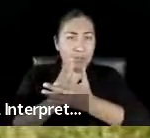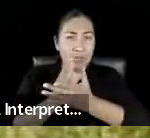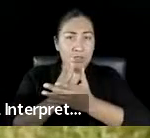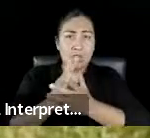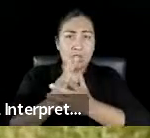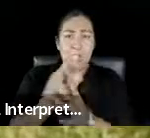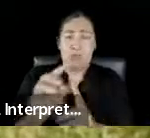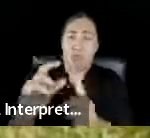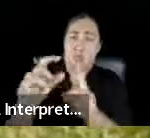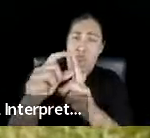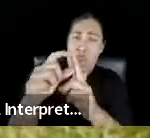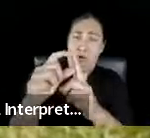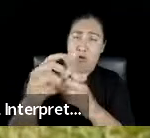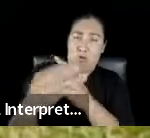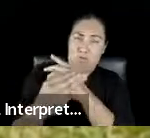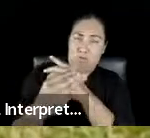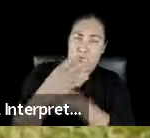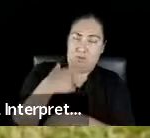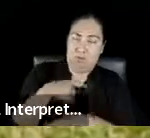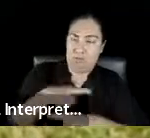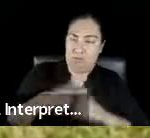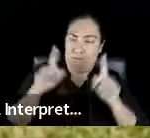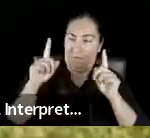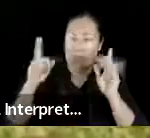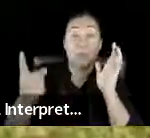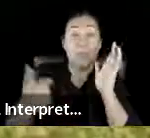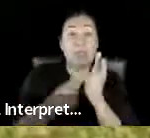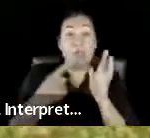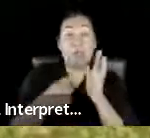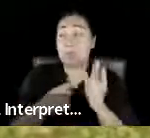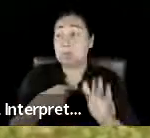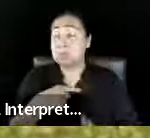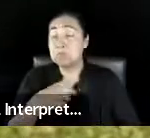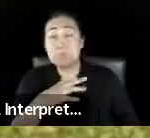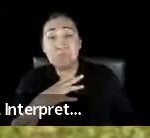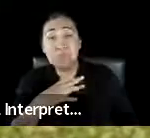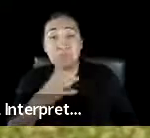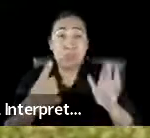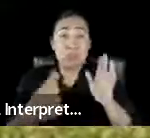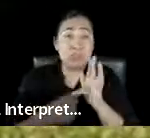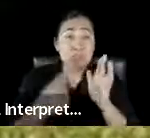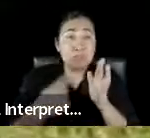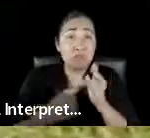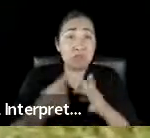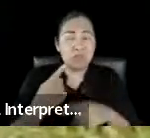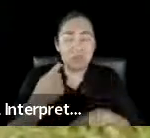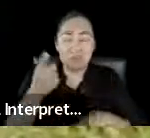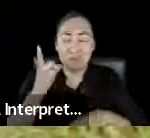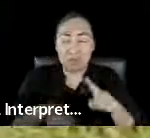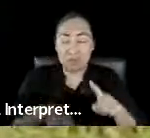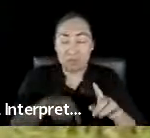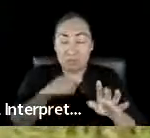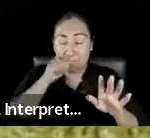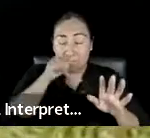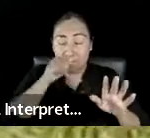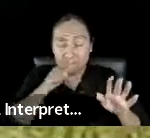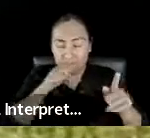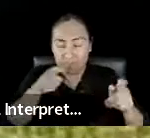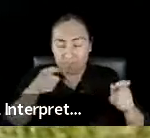word affects me differently. Sometimes I'm fine. Sometimes I just can't cope with the stress.